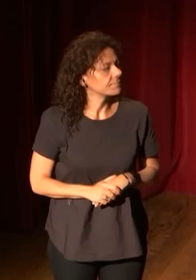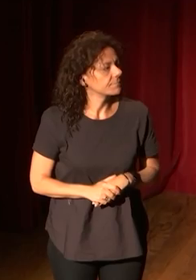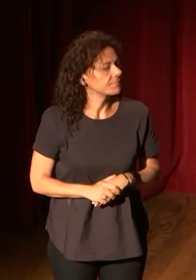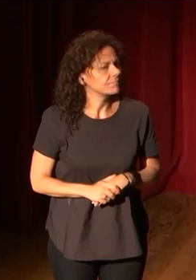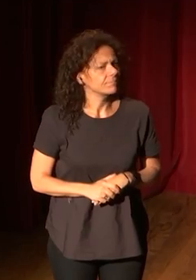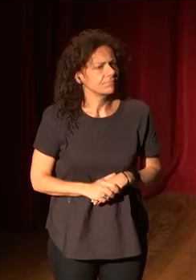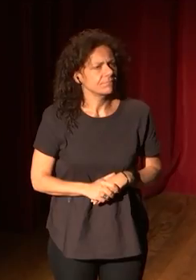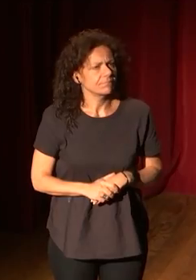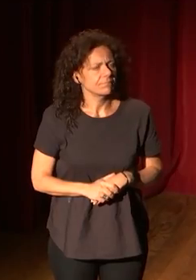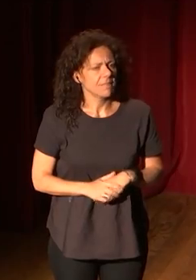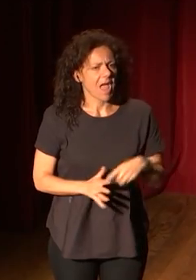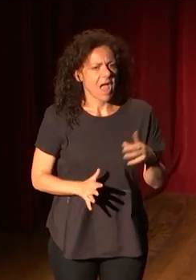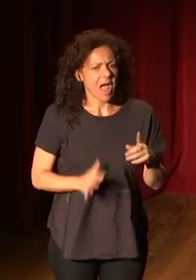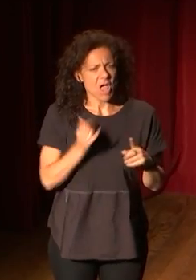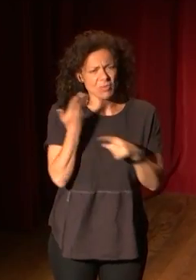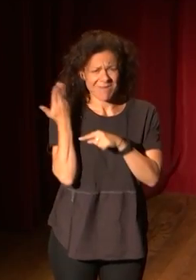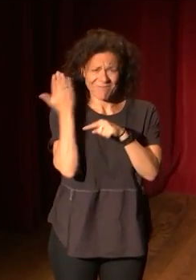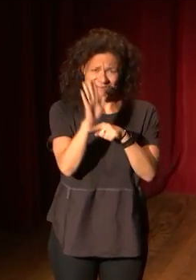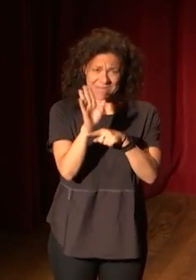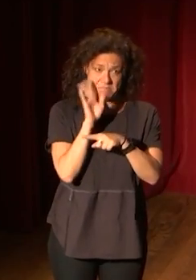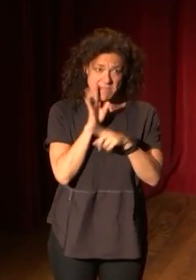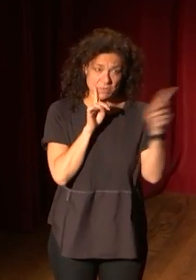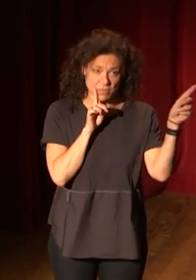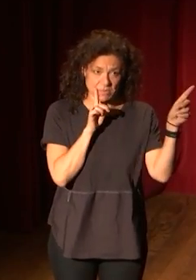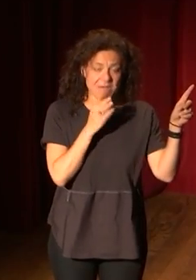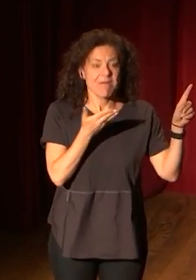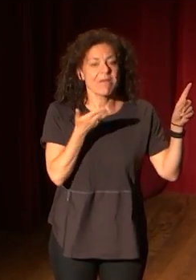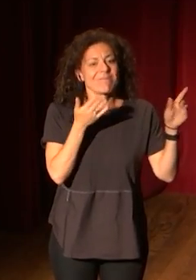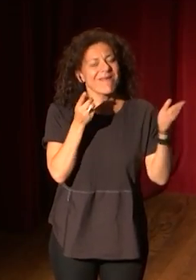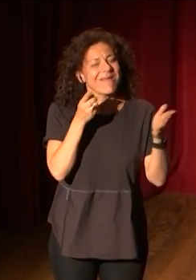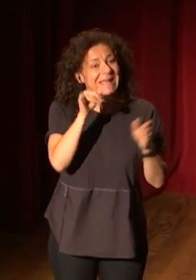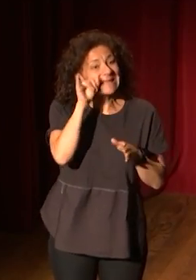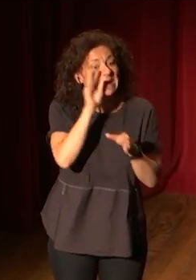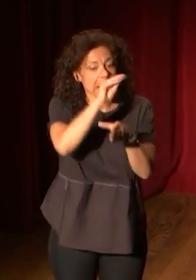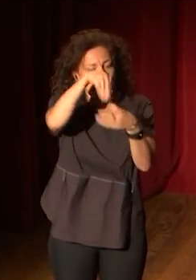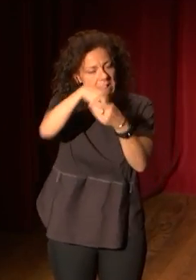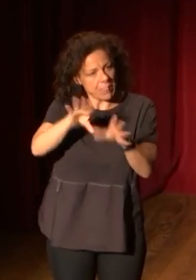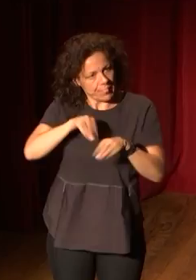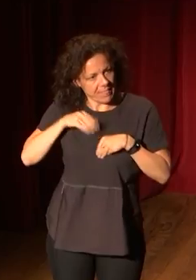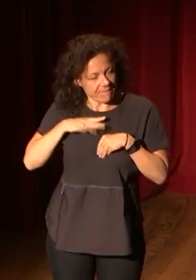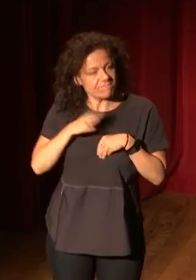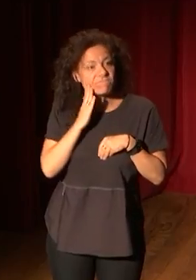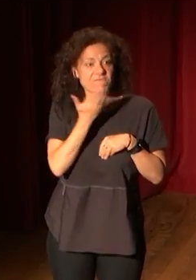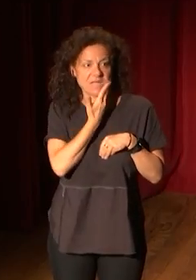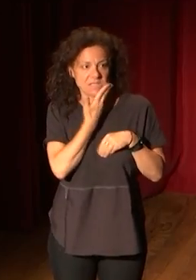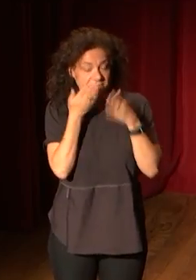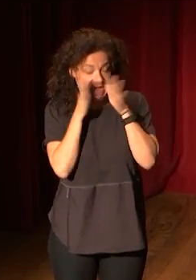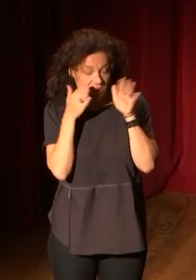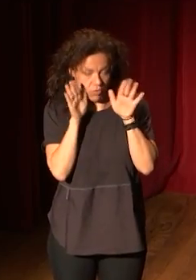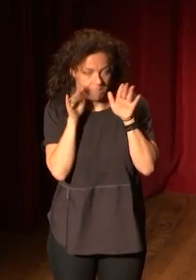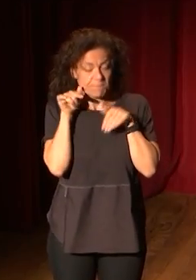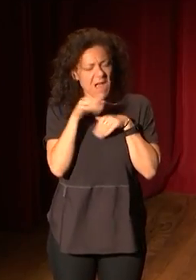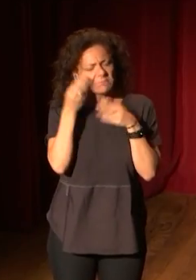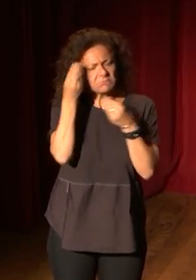presence of Mark Zuckerberg on Facebook Instagram is Facebook if someone doesn't know in which is reflexion